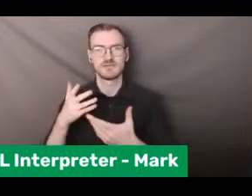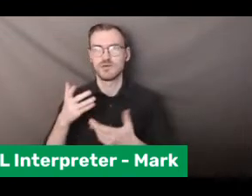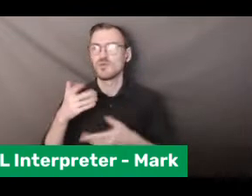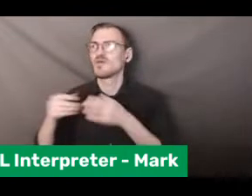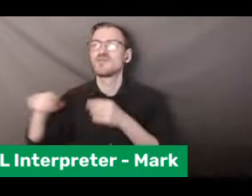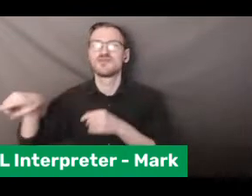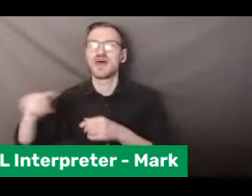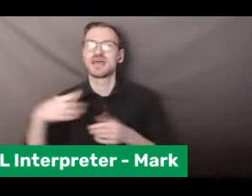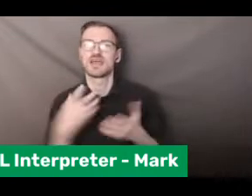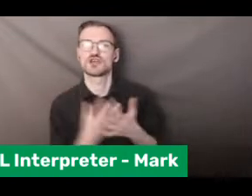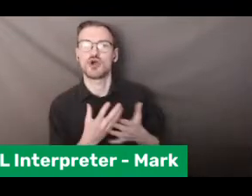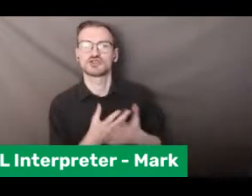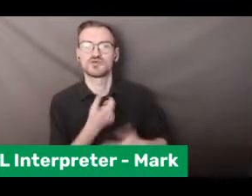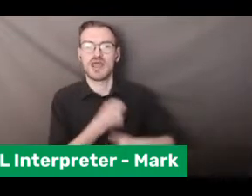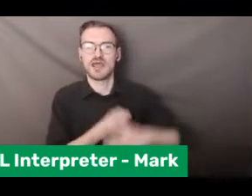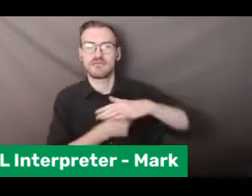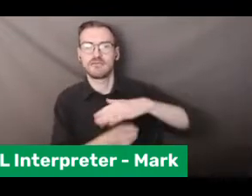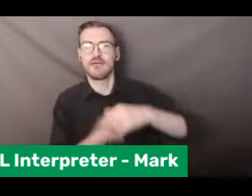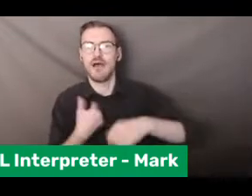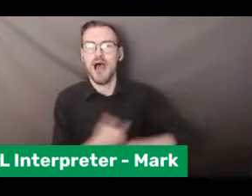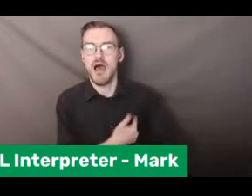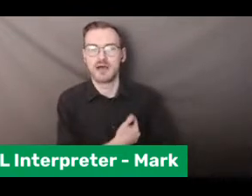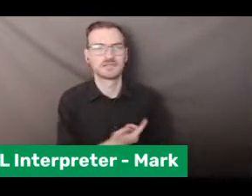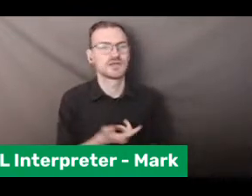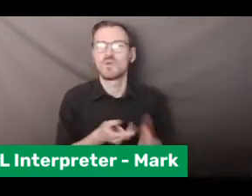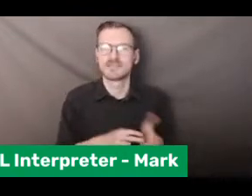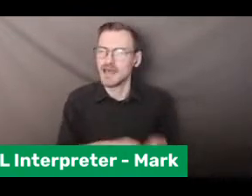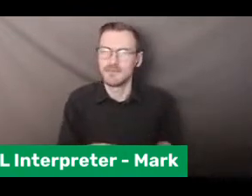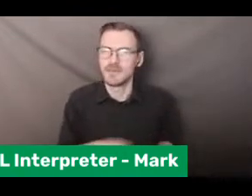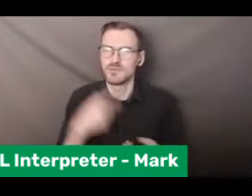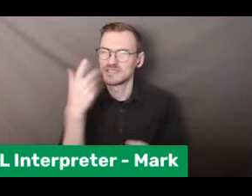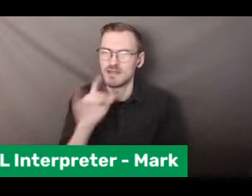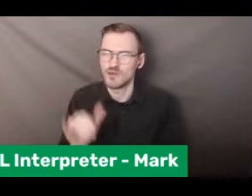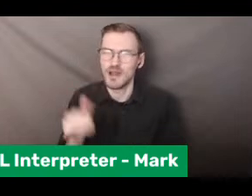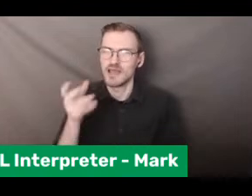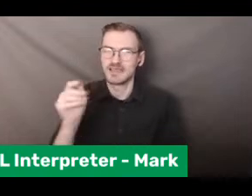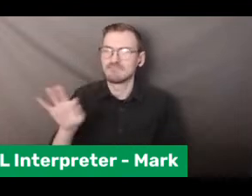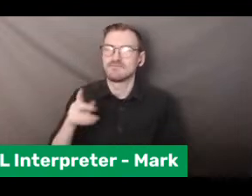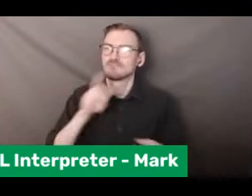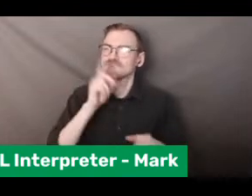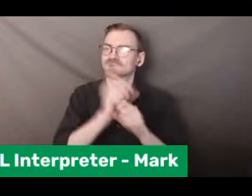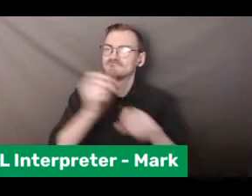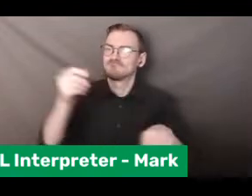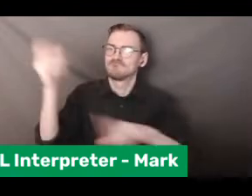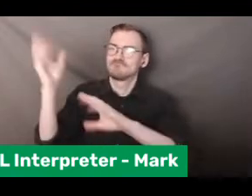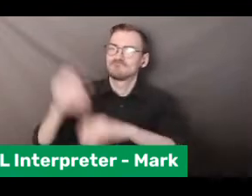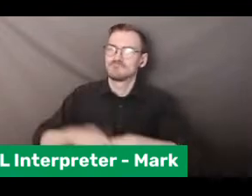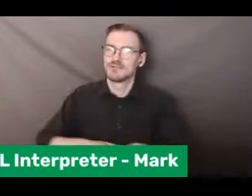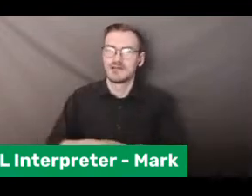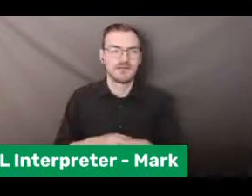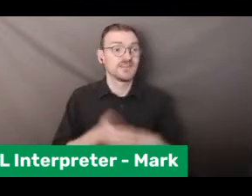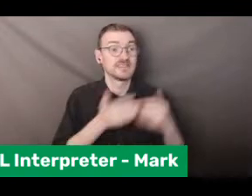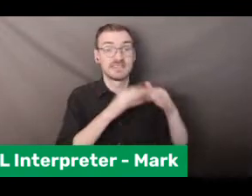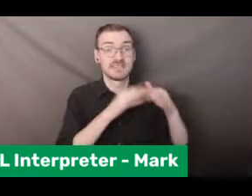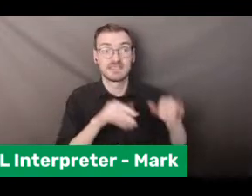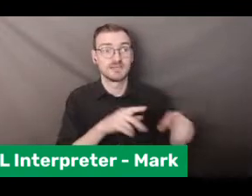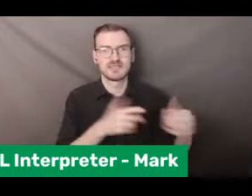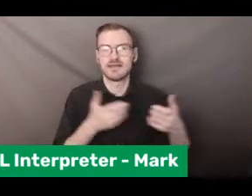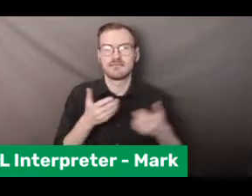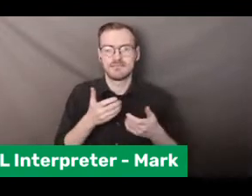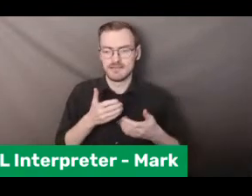What does it mean to abolish the conditions that separate us, that individualize us, that